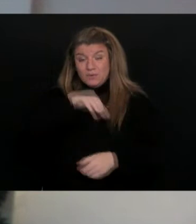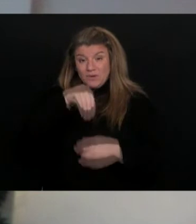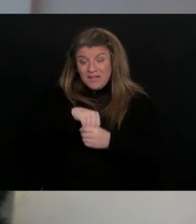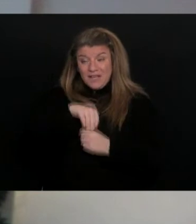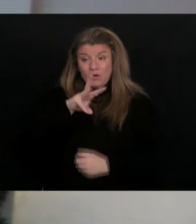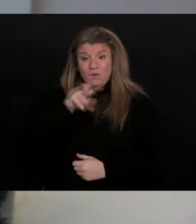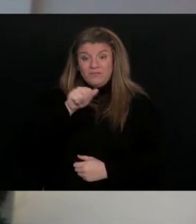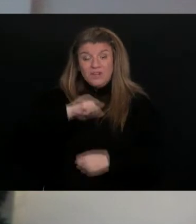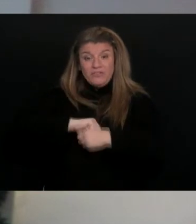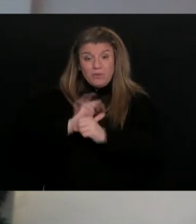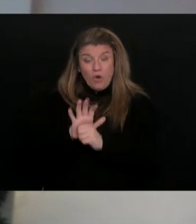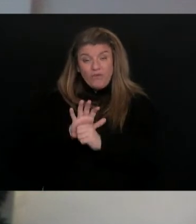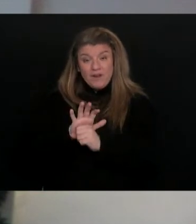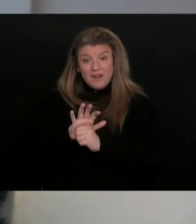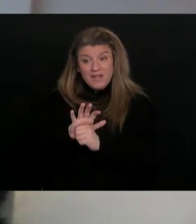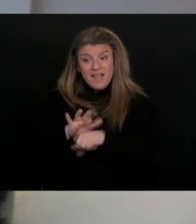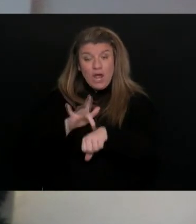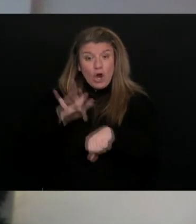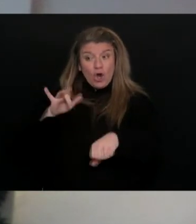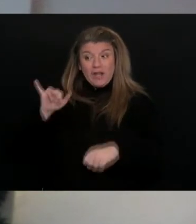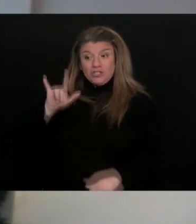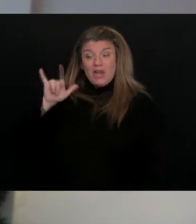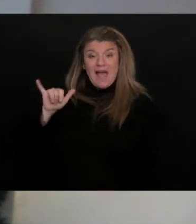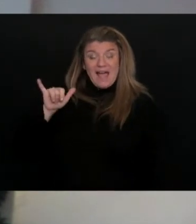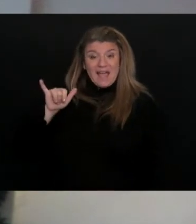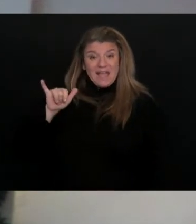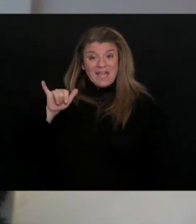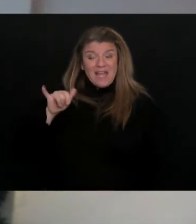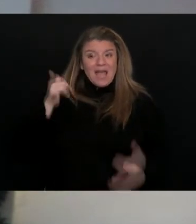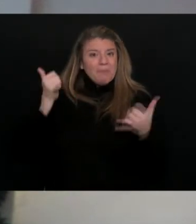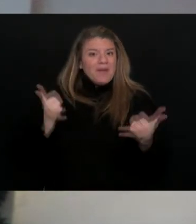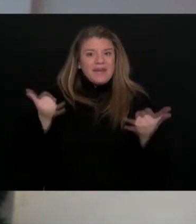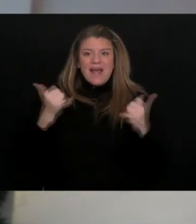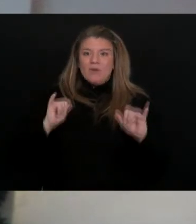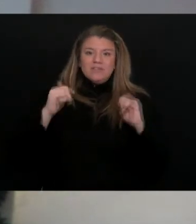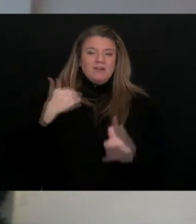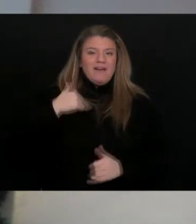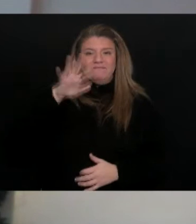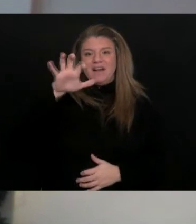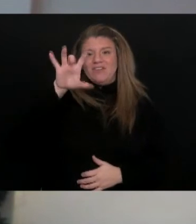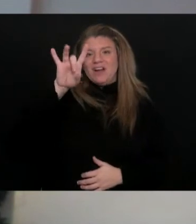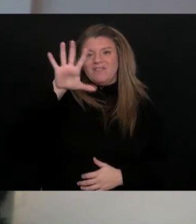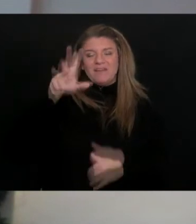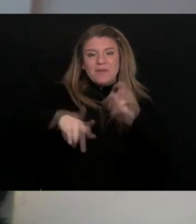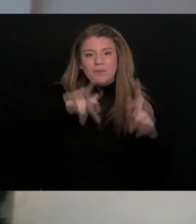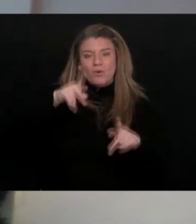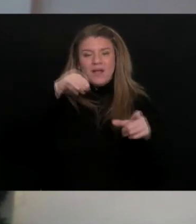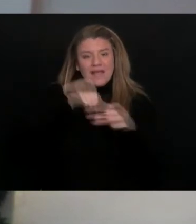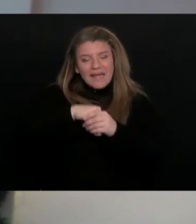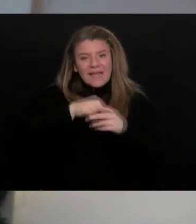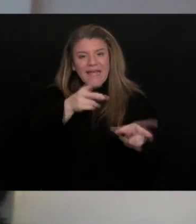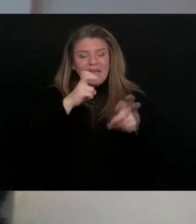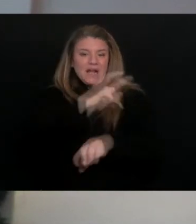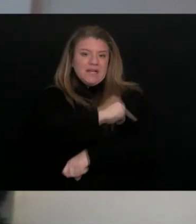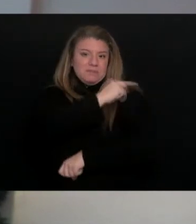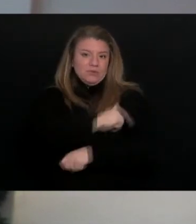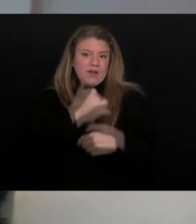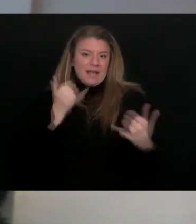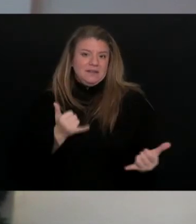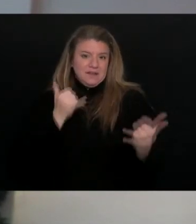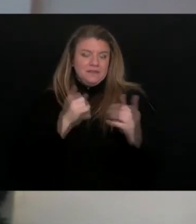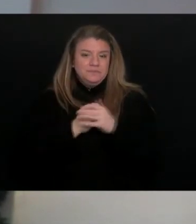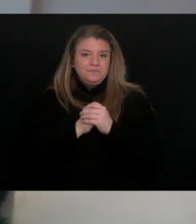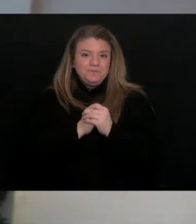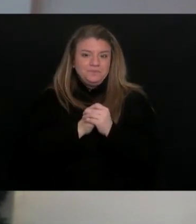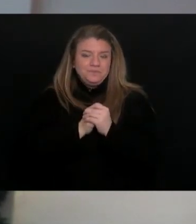from COVID-19 in early July. But now we still have 585 people in hospital beds today, which means